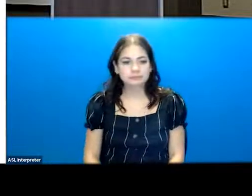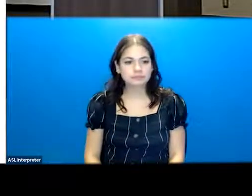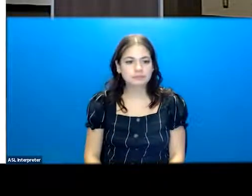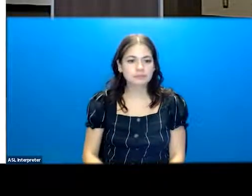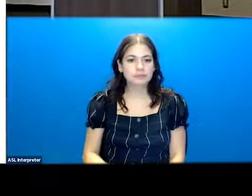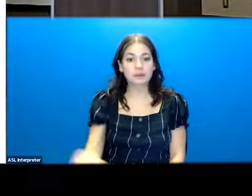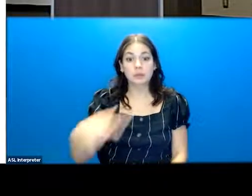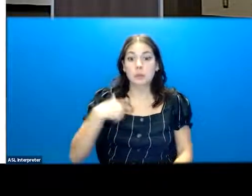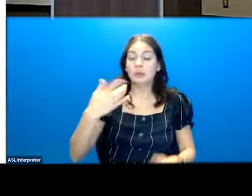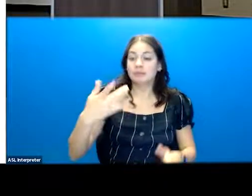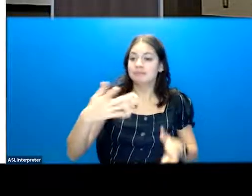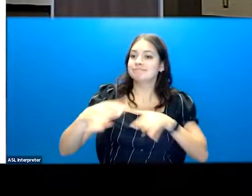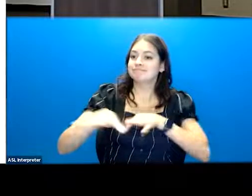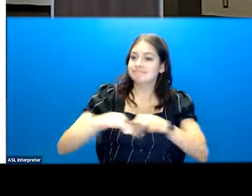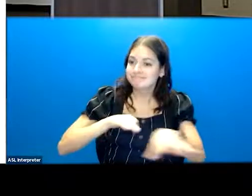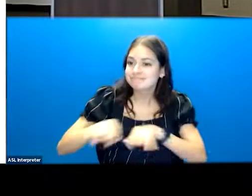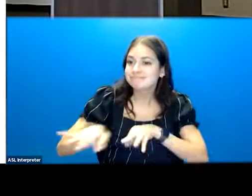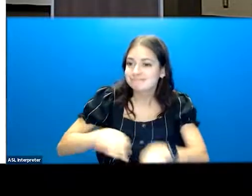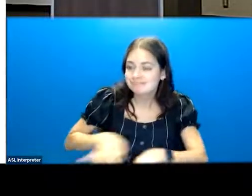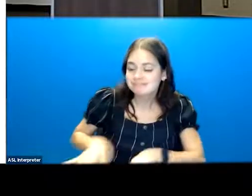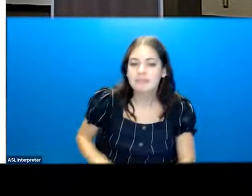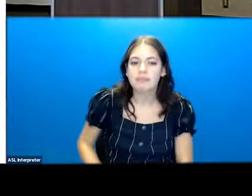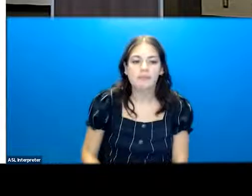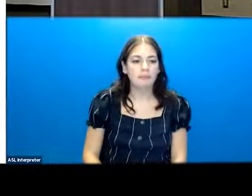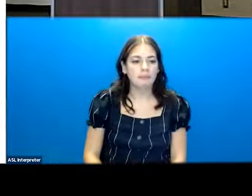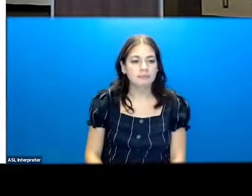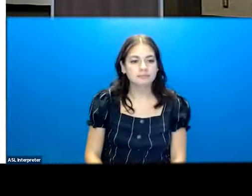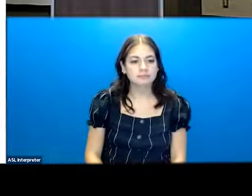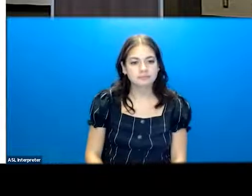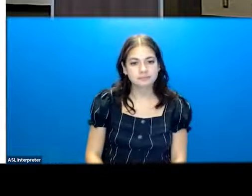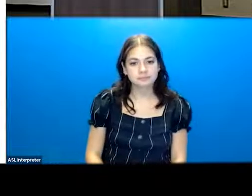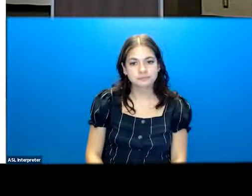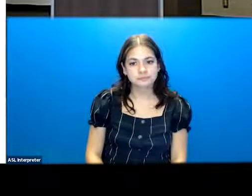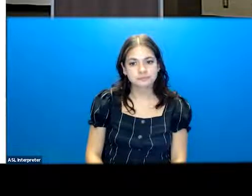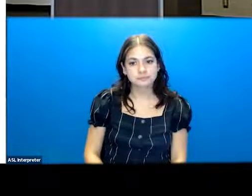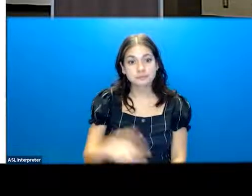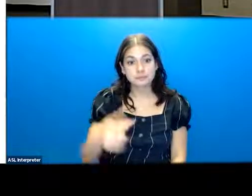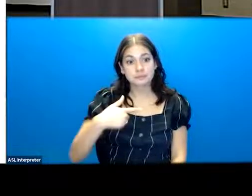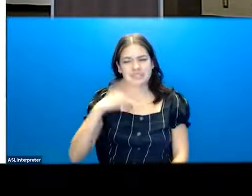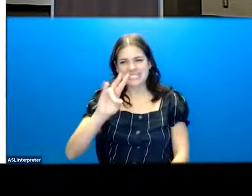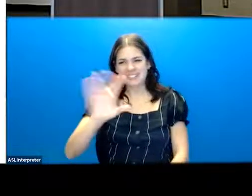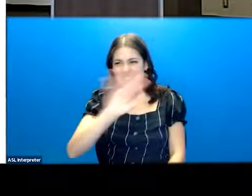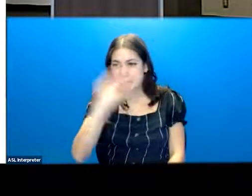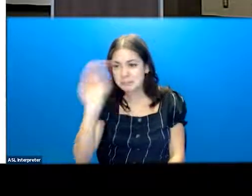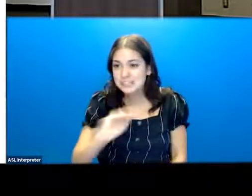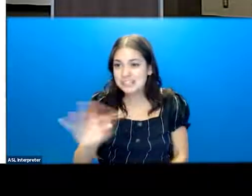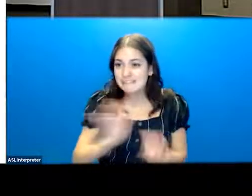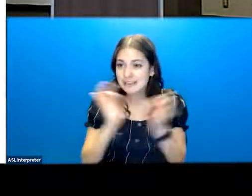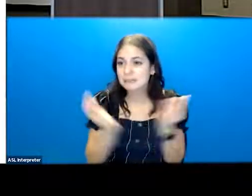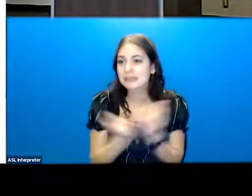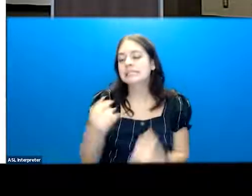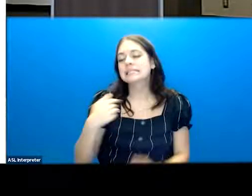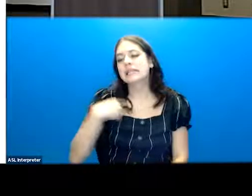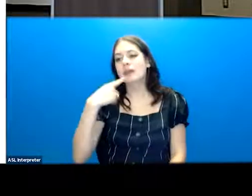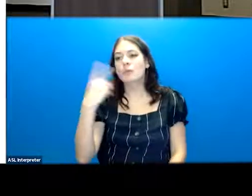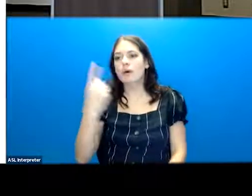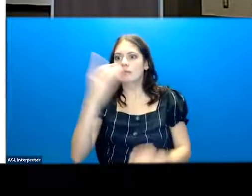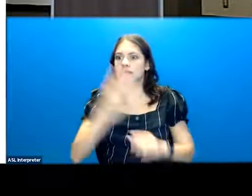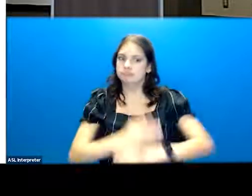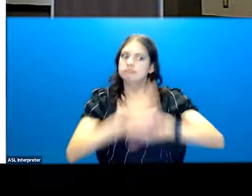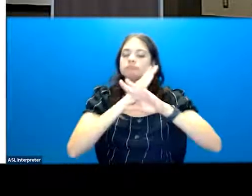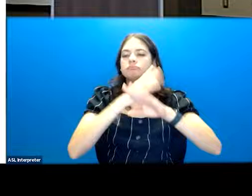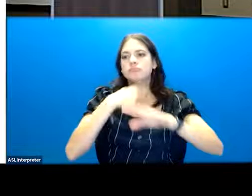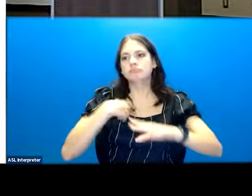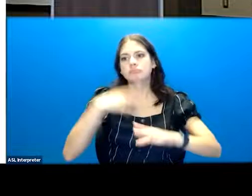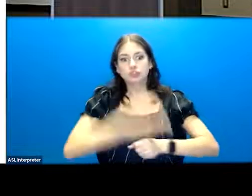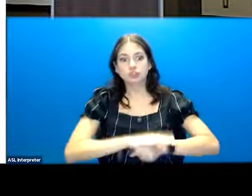And so I'm going to go over, here's what they said. So about 75% of families said one of the biggest obstacles and